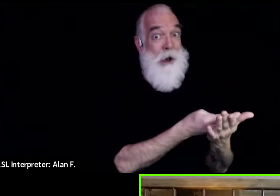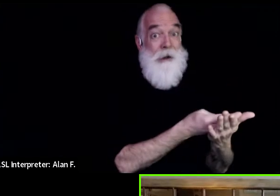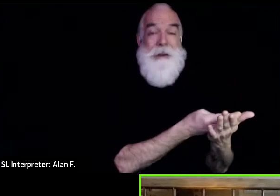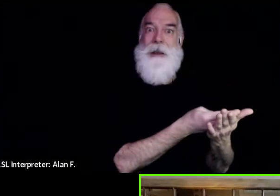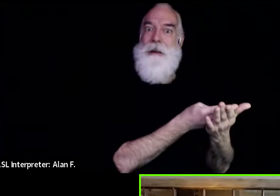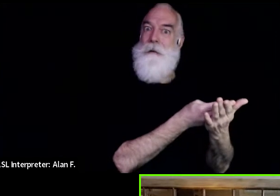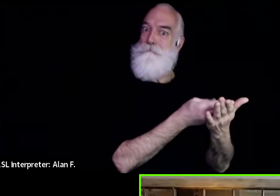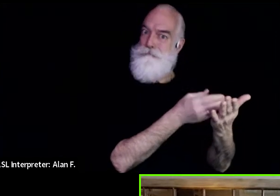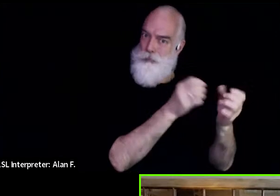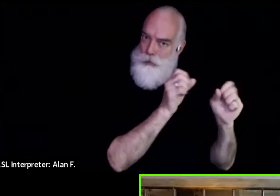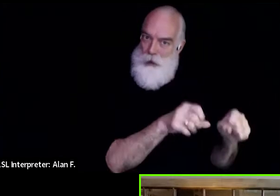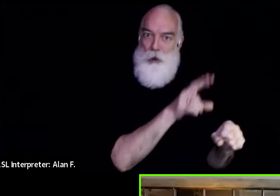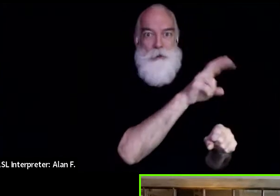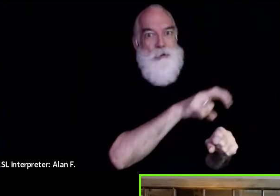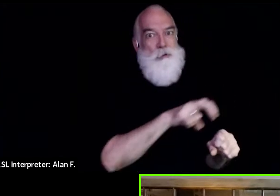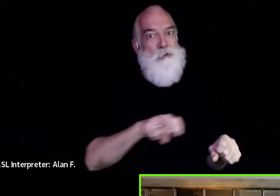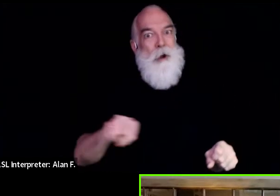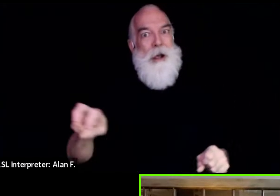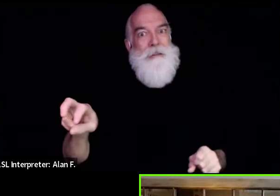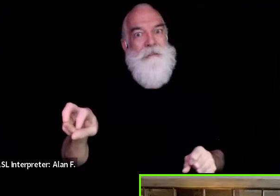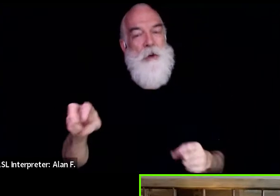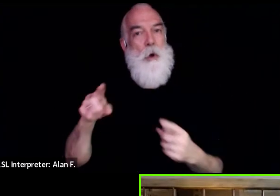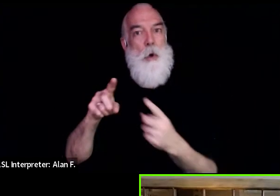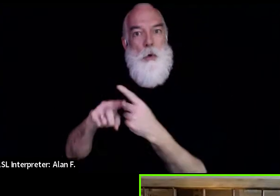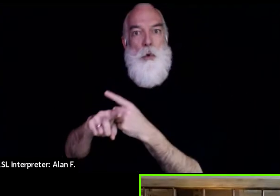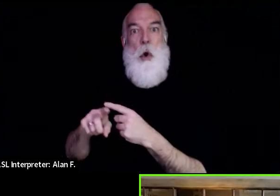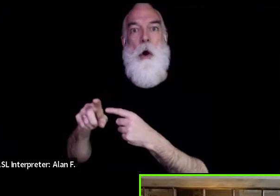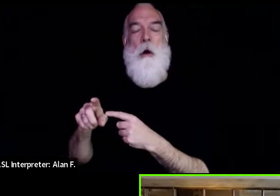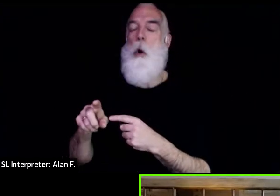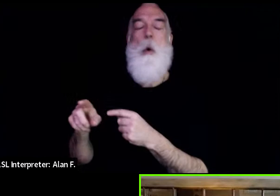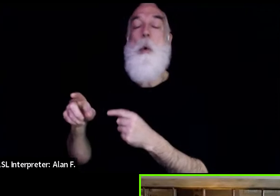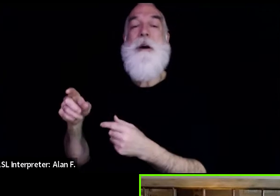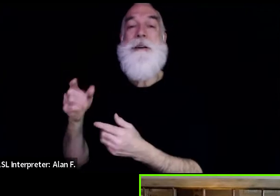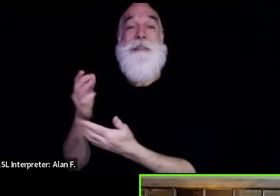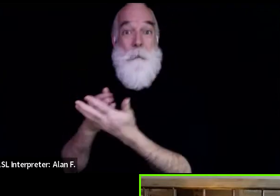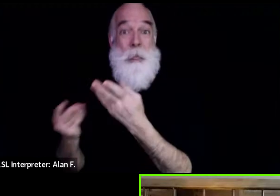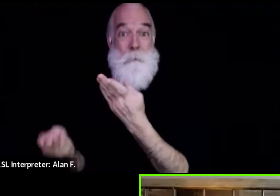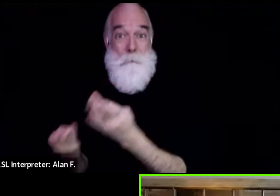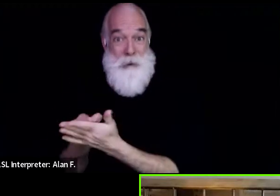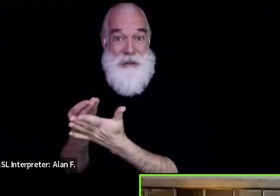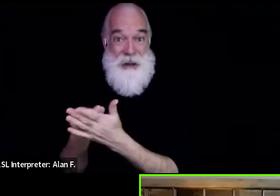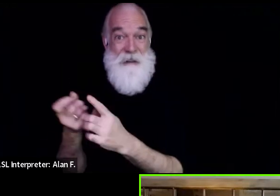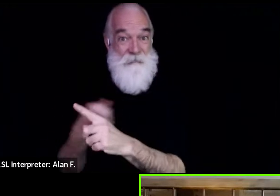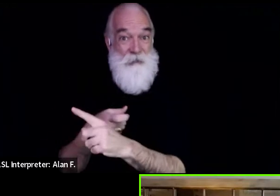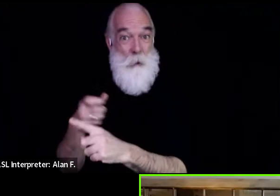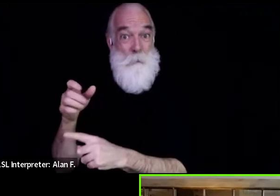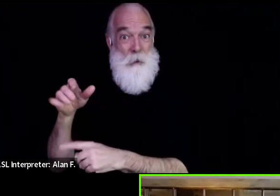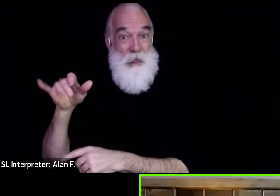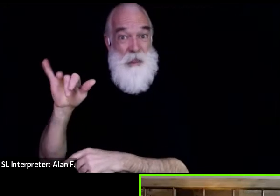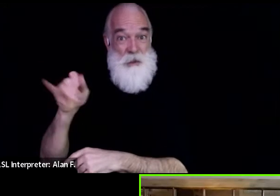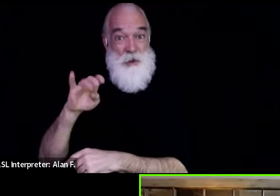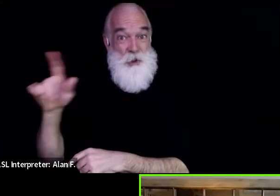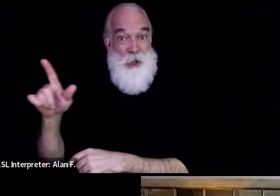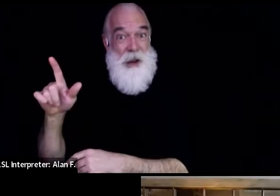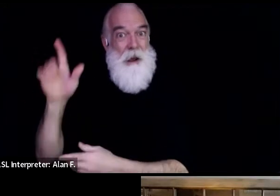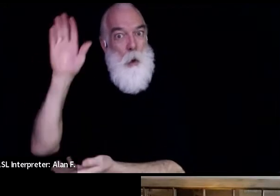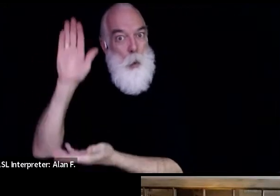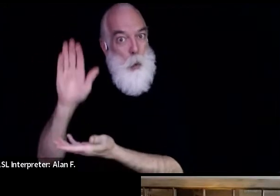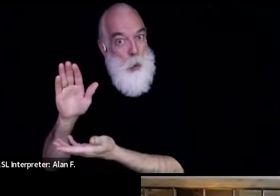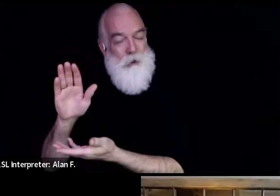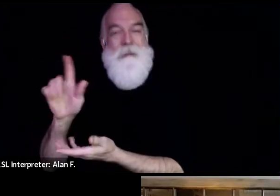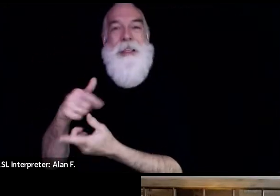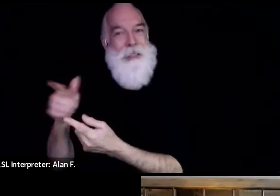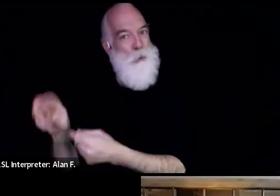work that we needed to do towards criminal justice reform. So I've never liked the slogan defund the police. Uh-huh.